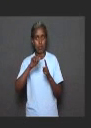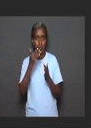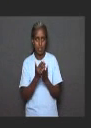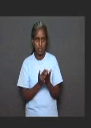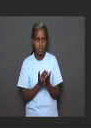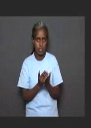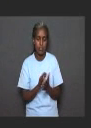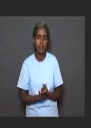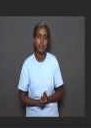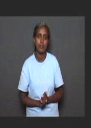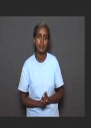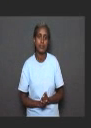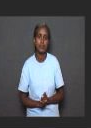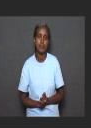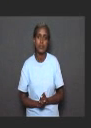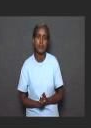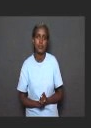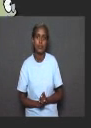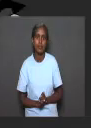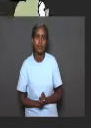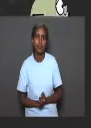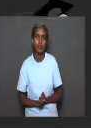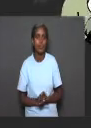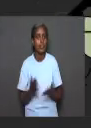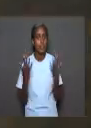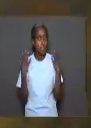Let's get back to our lesson.